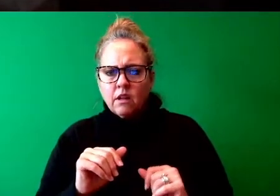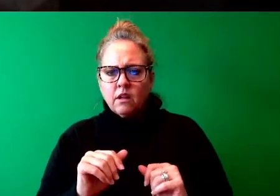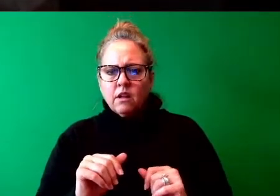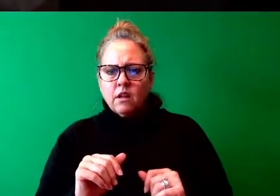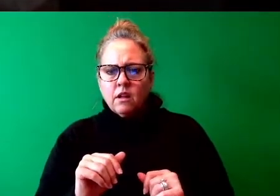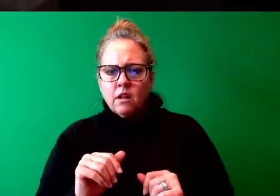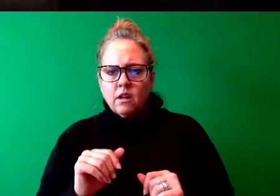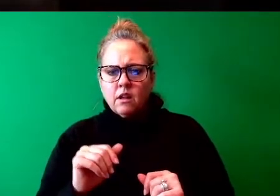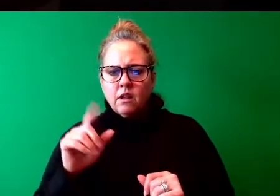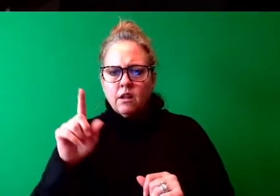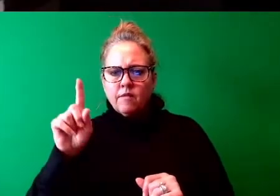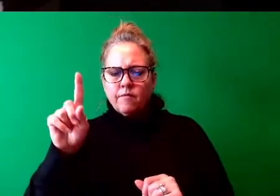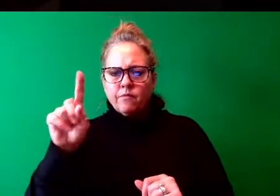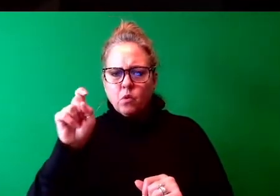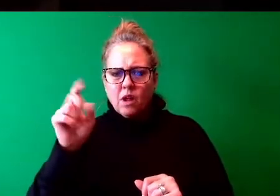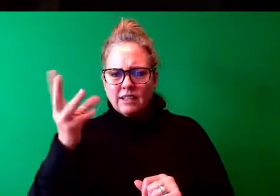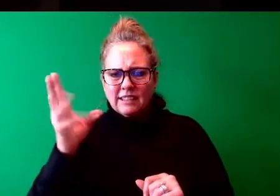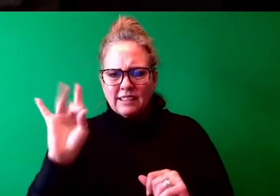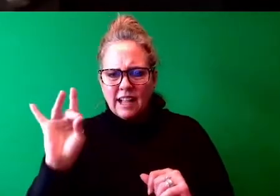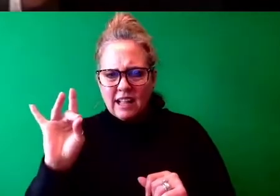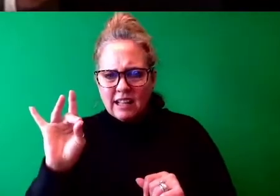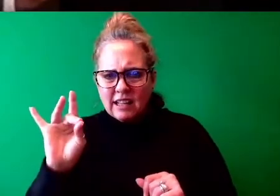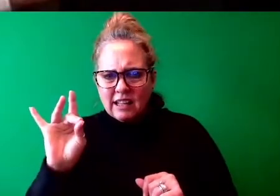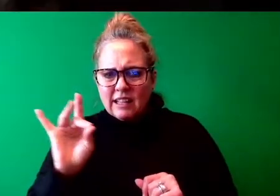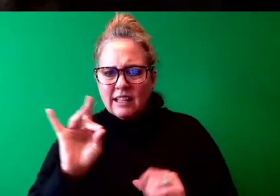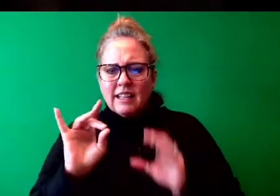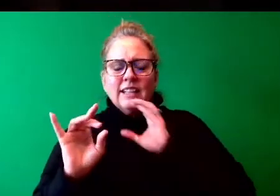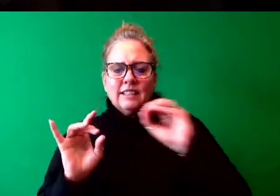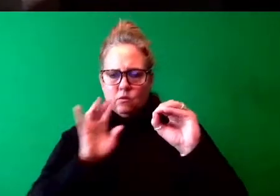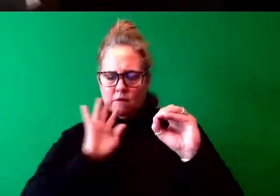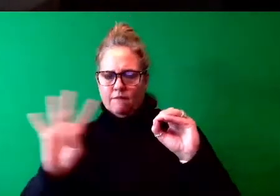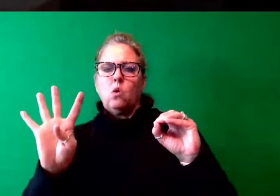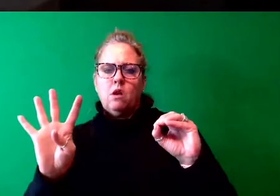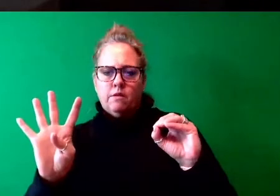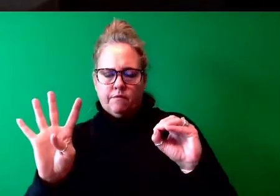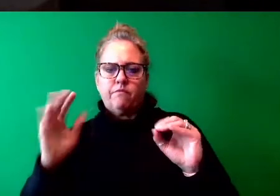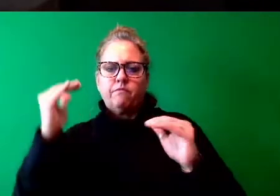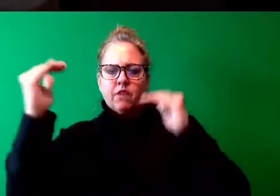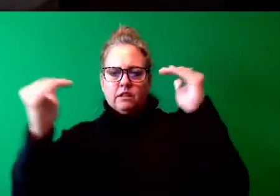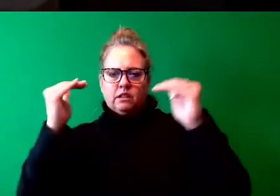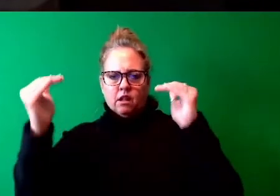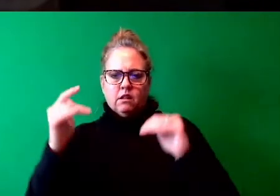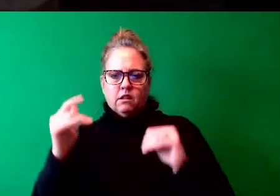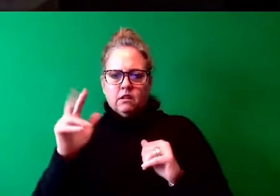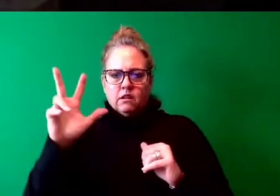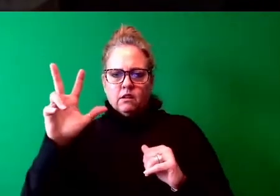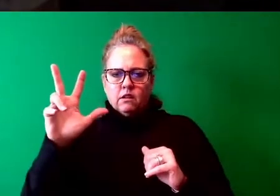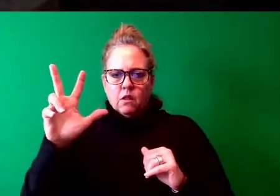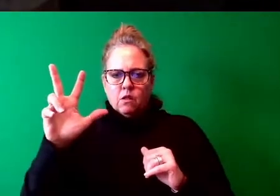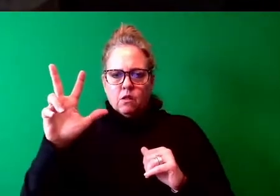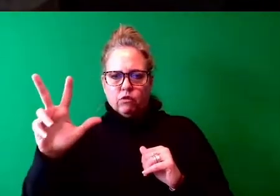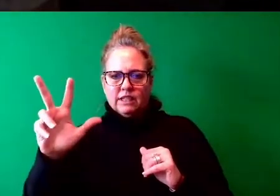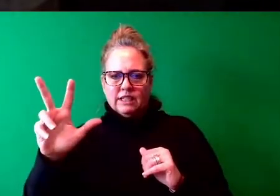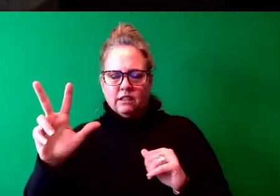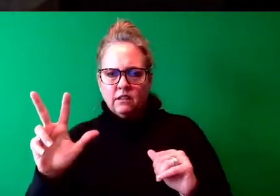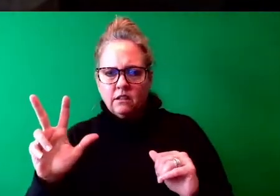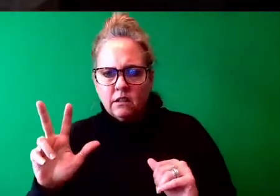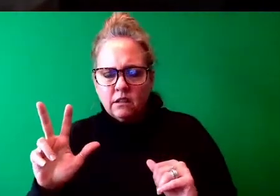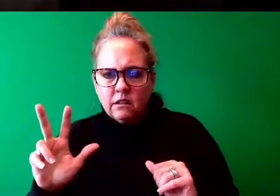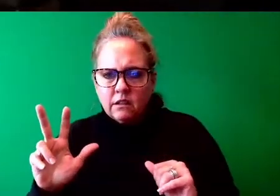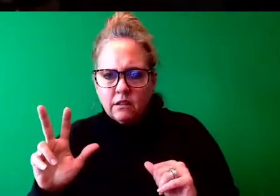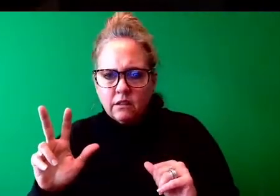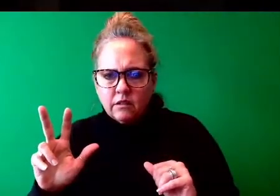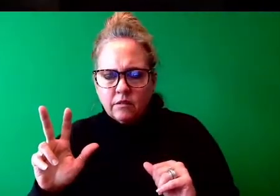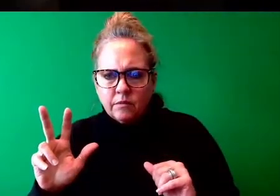at 168. The 5 to 11 and the adults are a little bit between that 303, a little bit above, a little bit